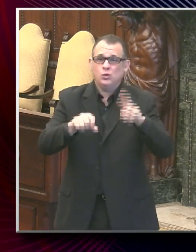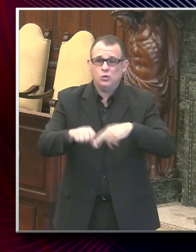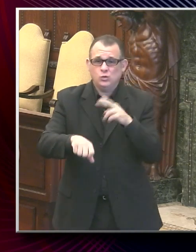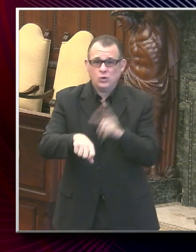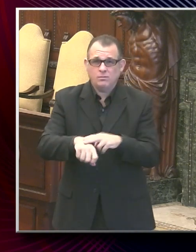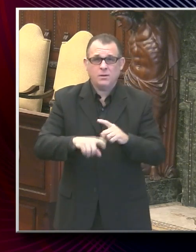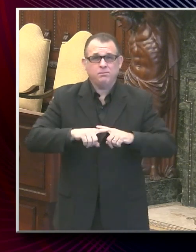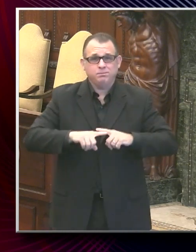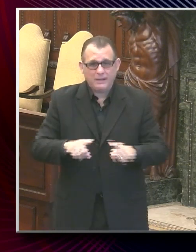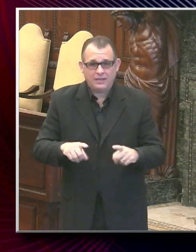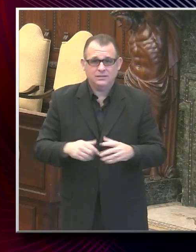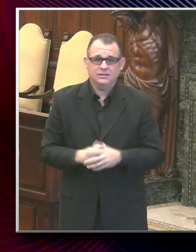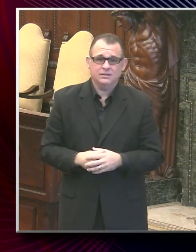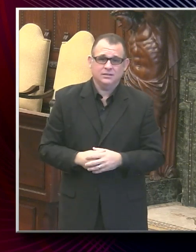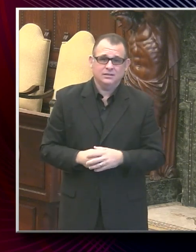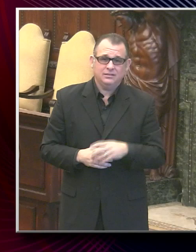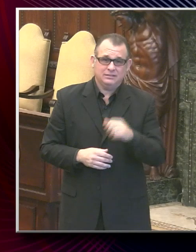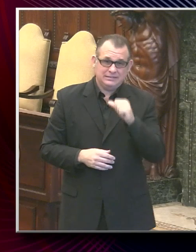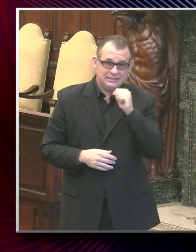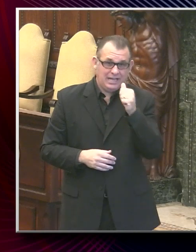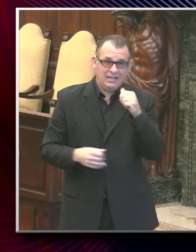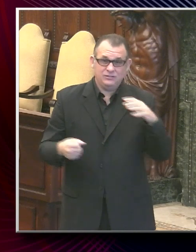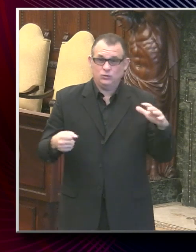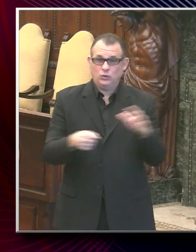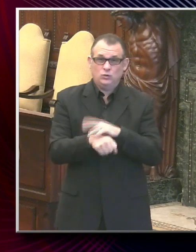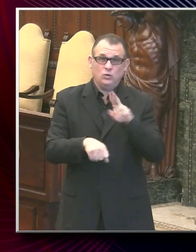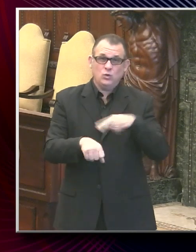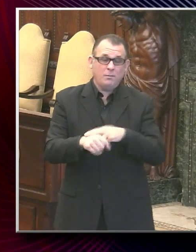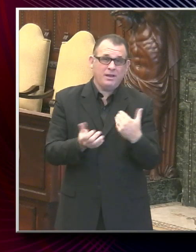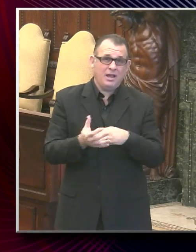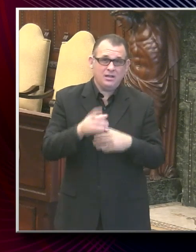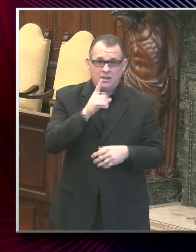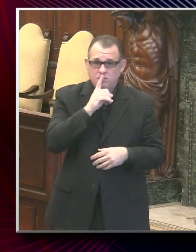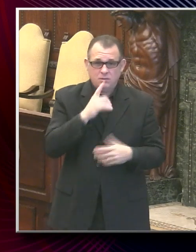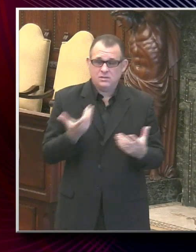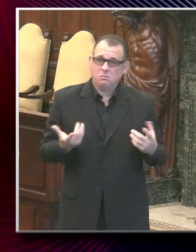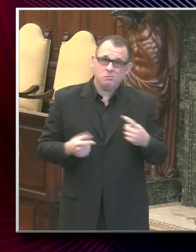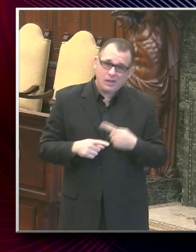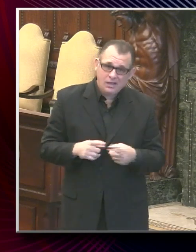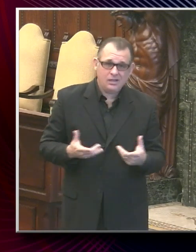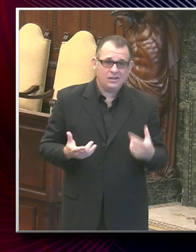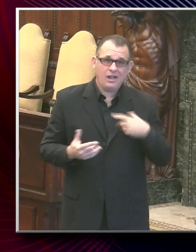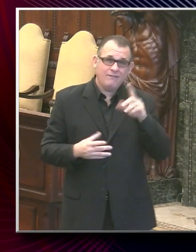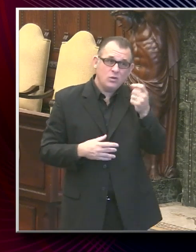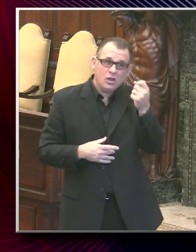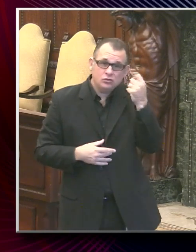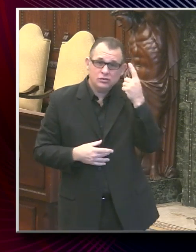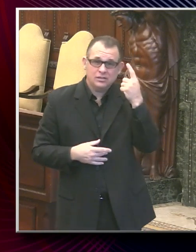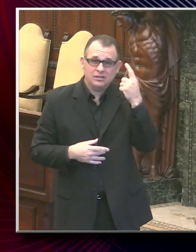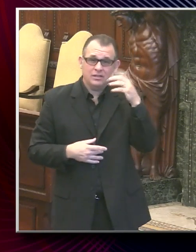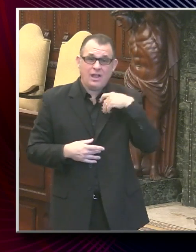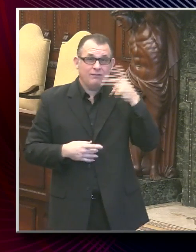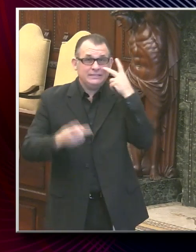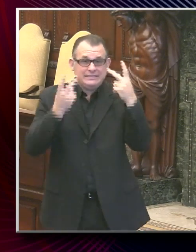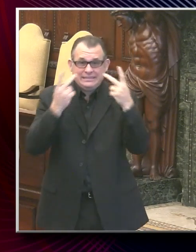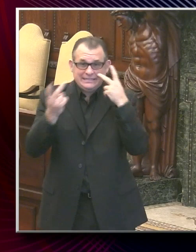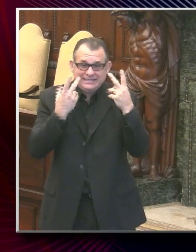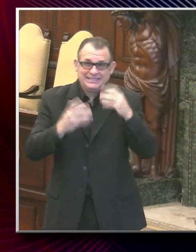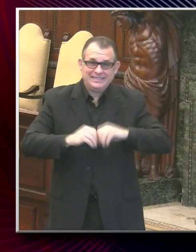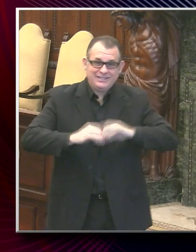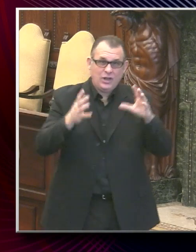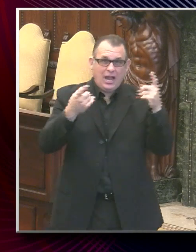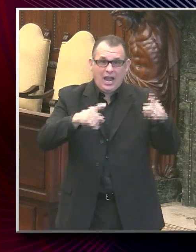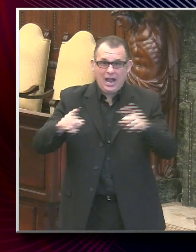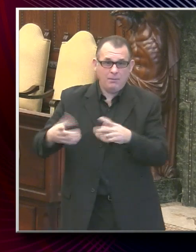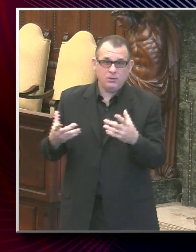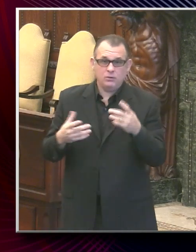will never be totally normal again. But the thing that everybody has to understand, and we've seen it very clearly, that when